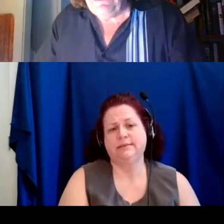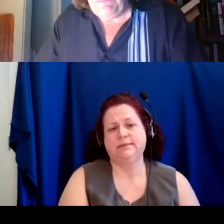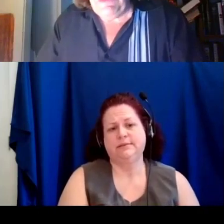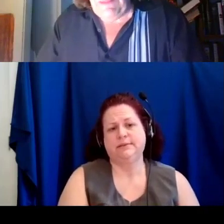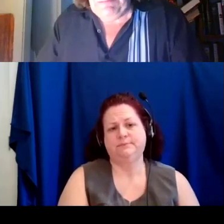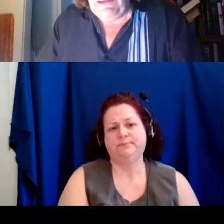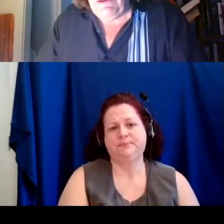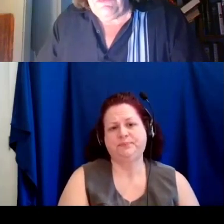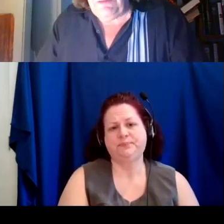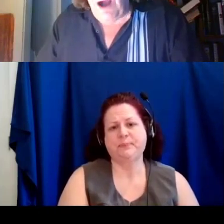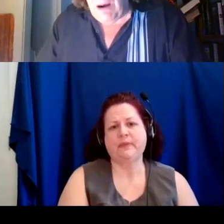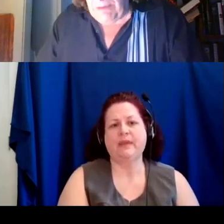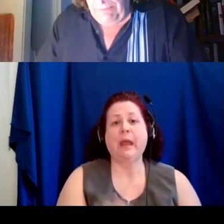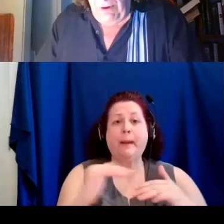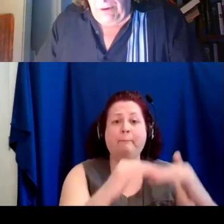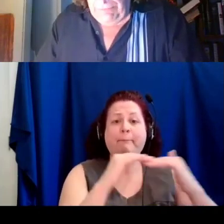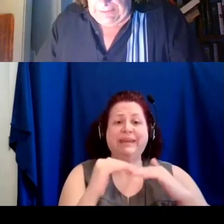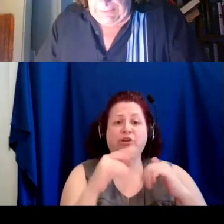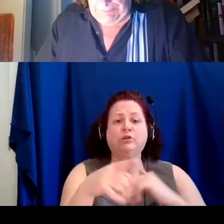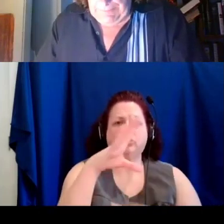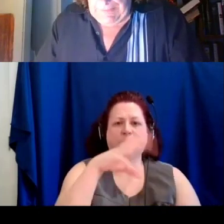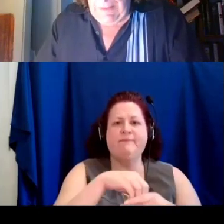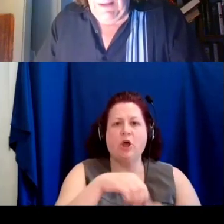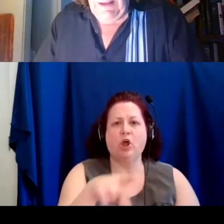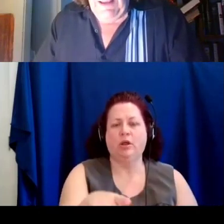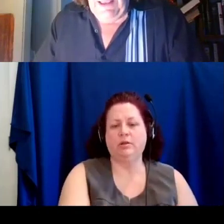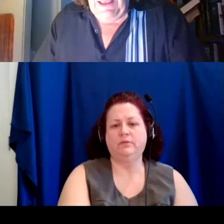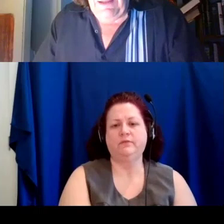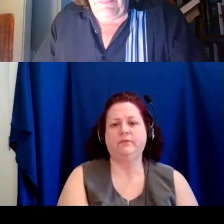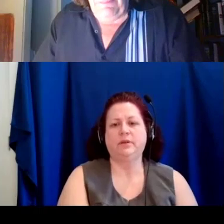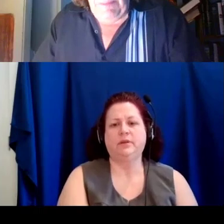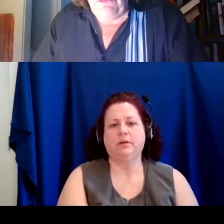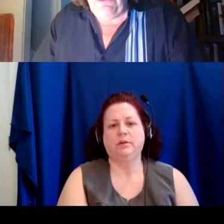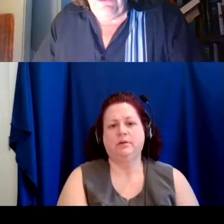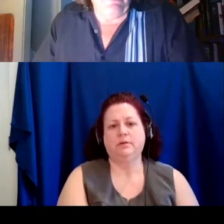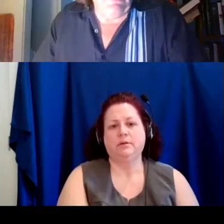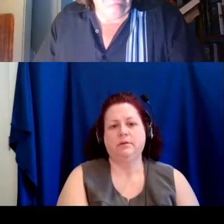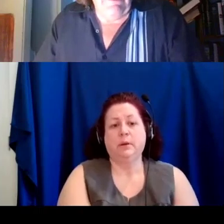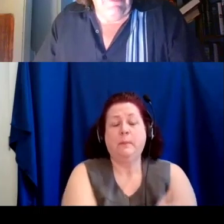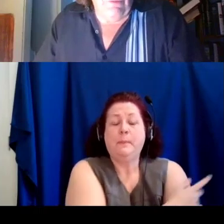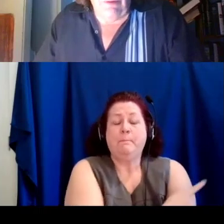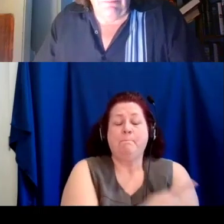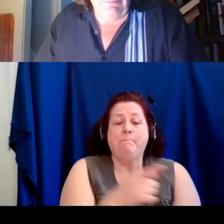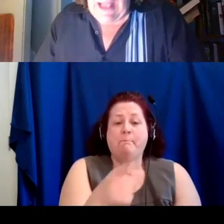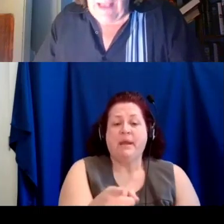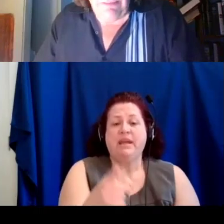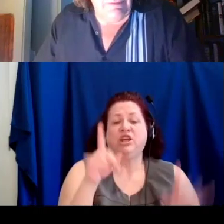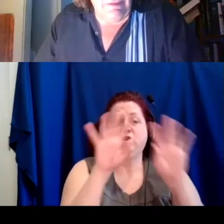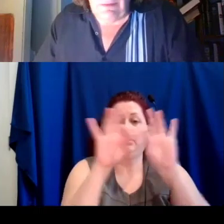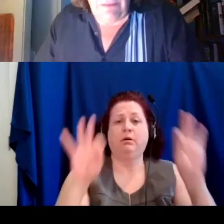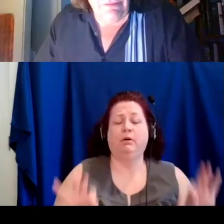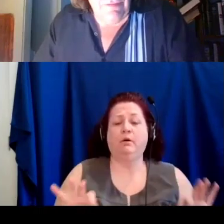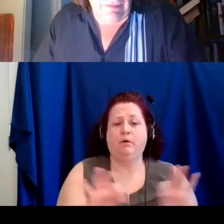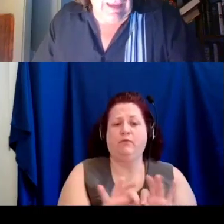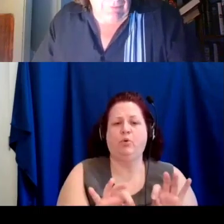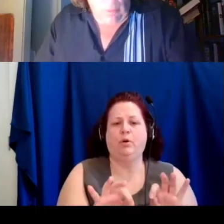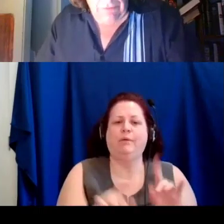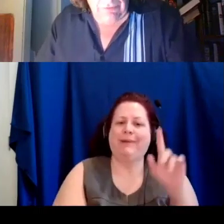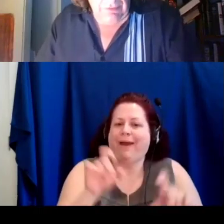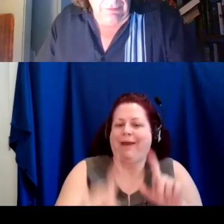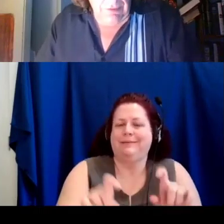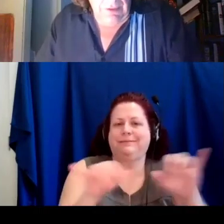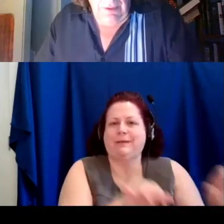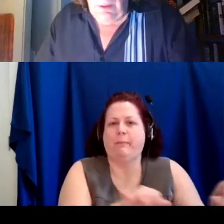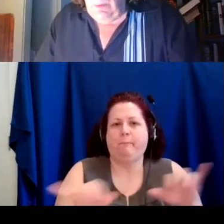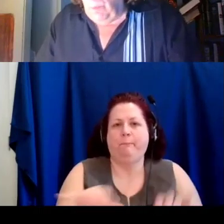This is something that peers are involved in. And the patient debriefing form asks lots of the same